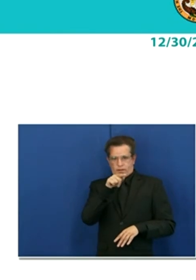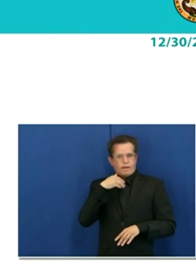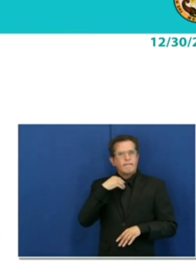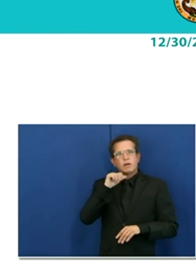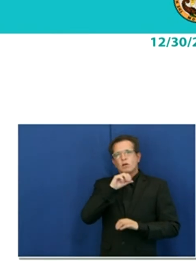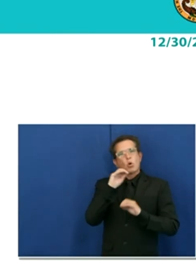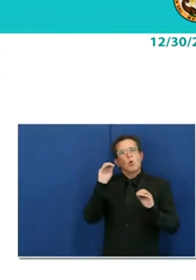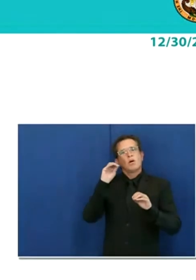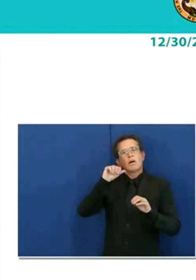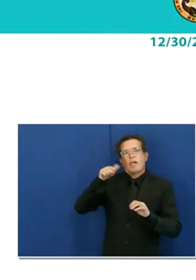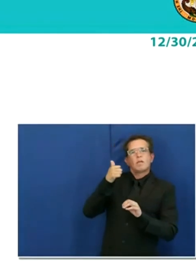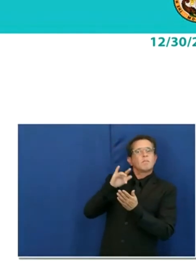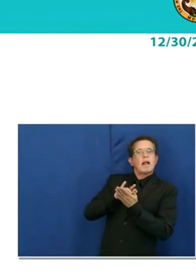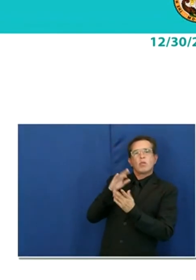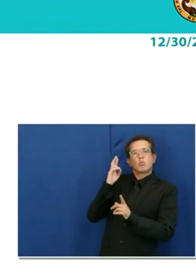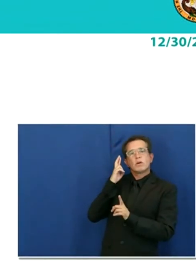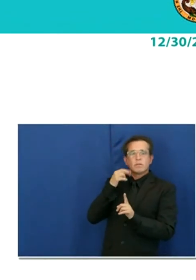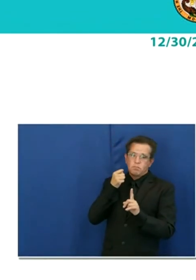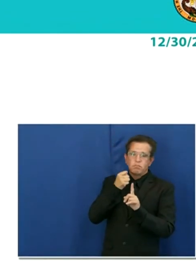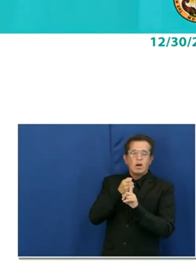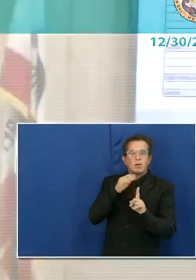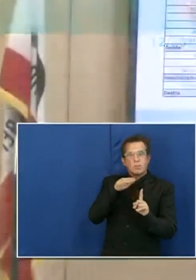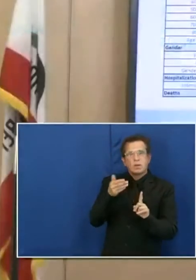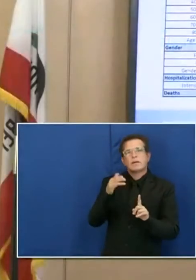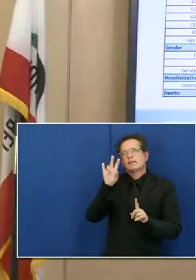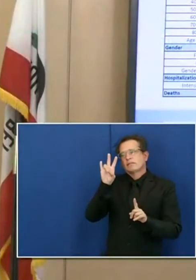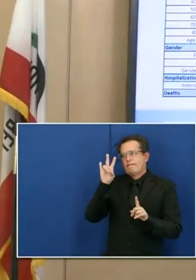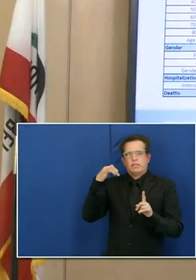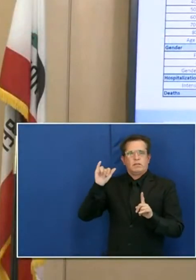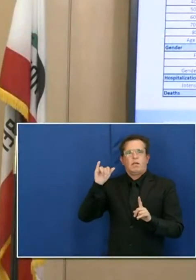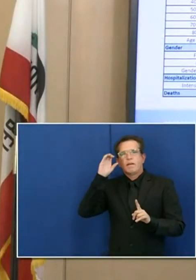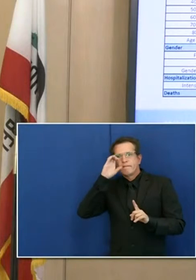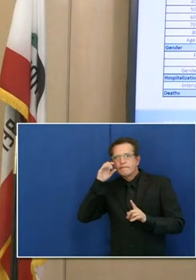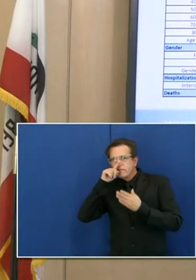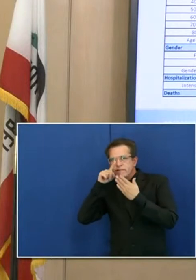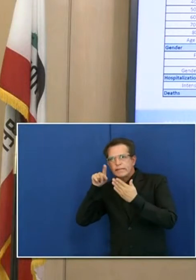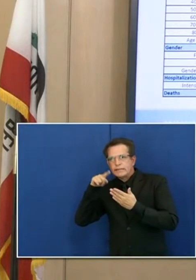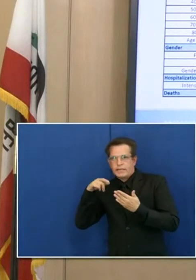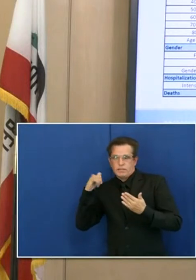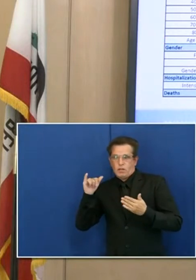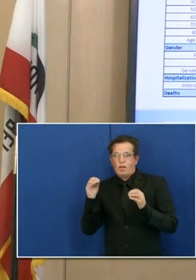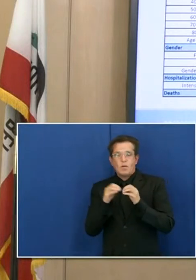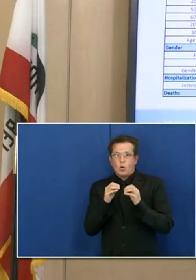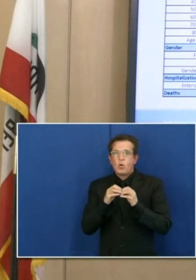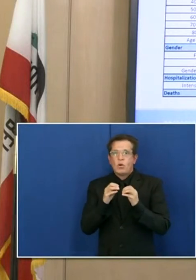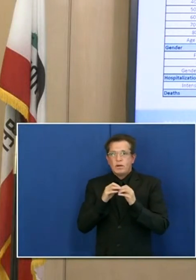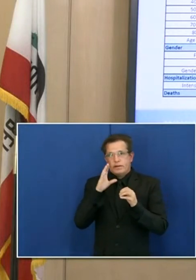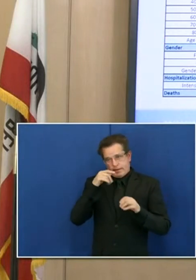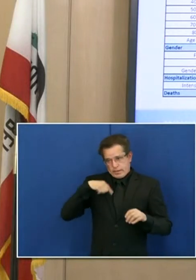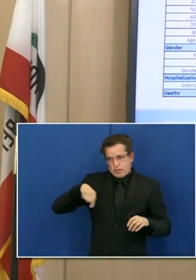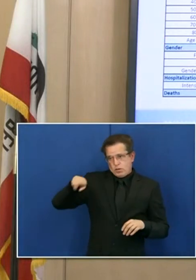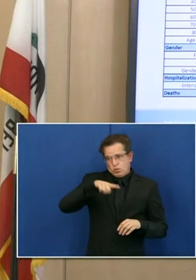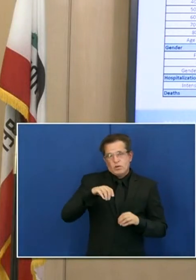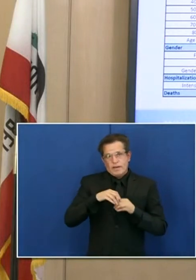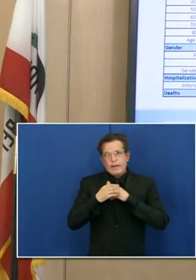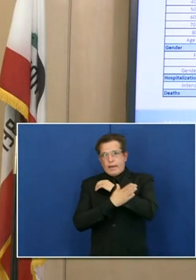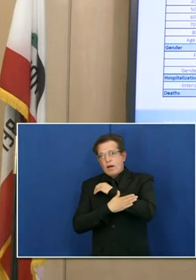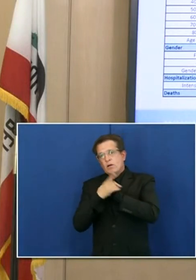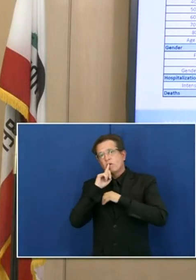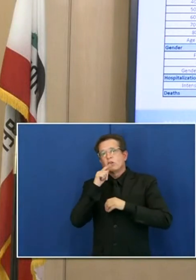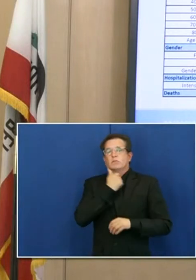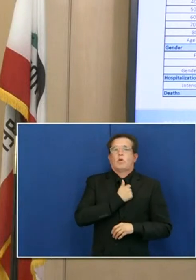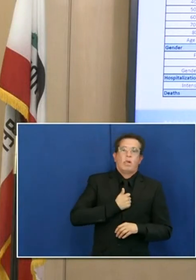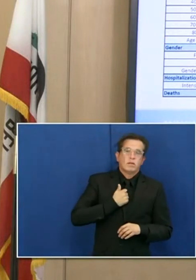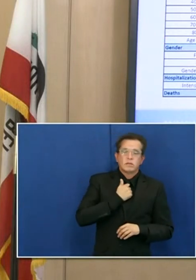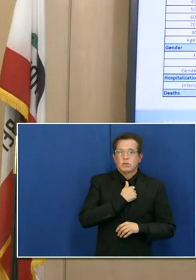medical conditions, and 7 are still pending investigation. And all of us at the county wish to express our condolences to the families and friends